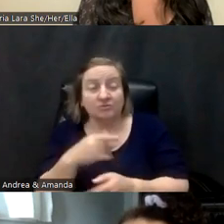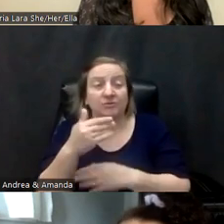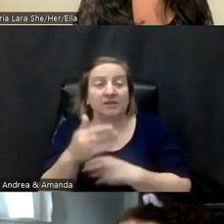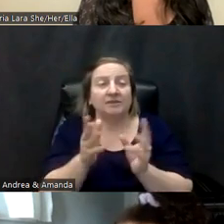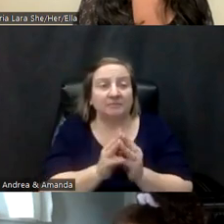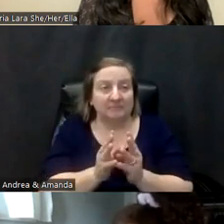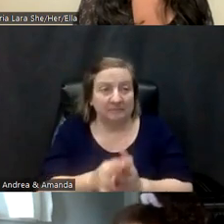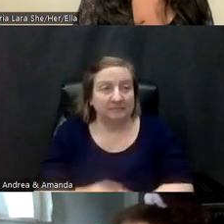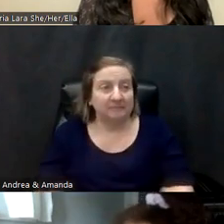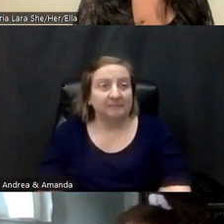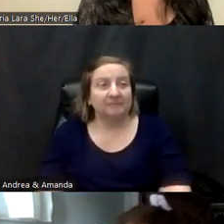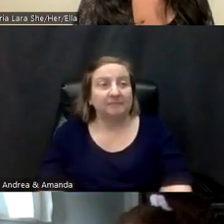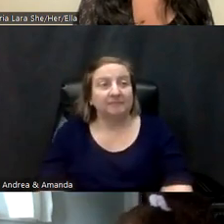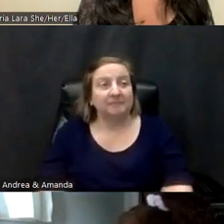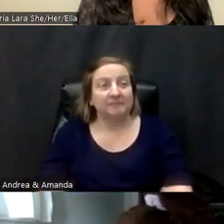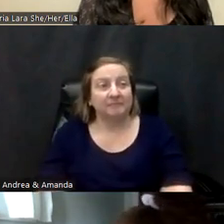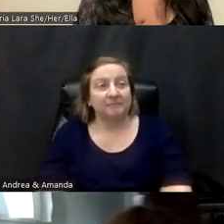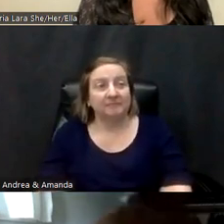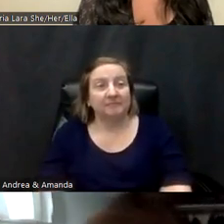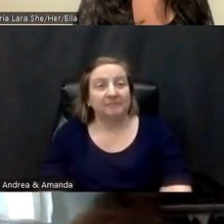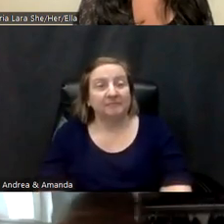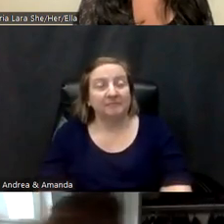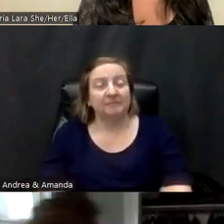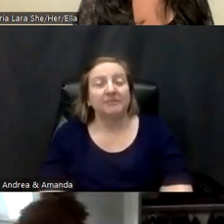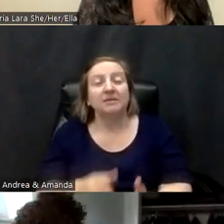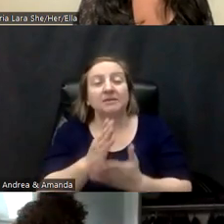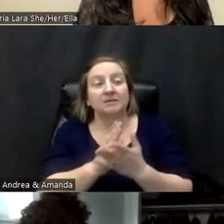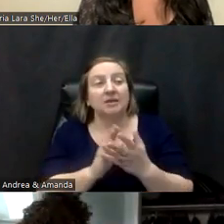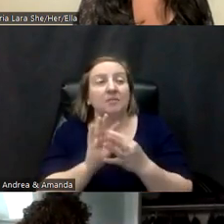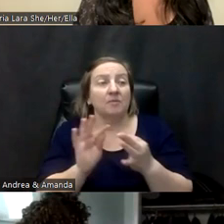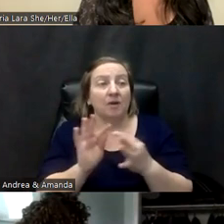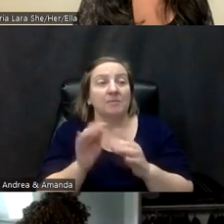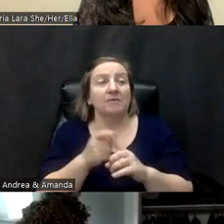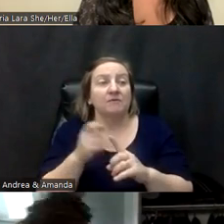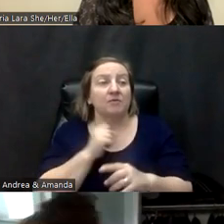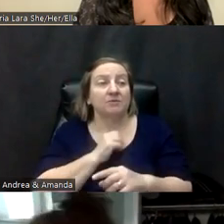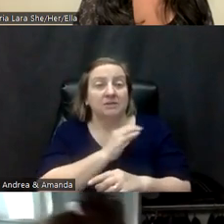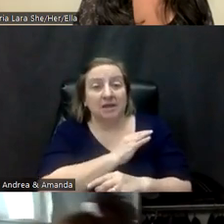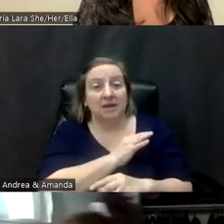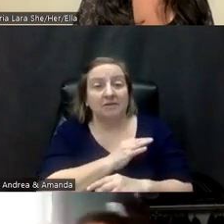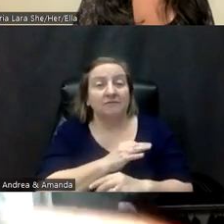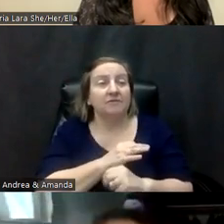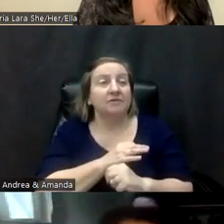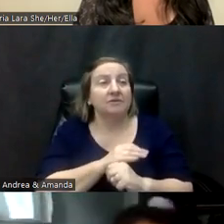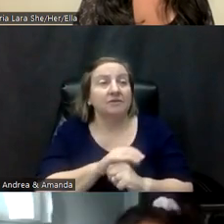meeting. And there is some comments from the staff. They say Unasign,